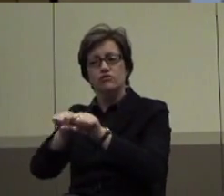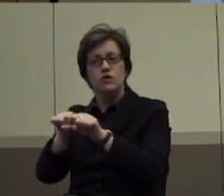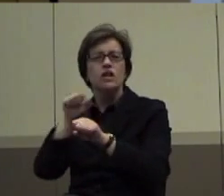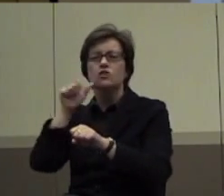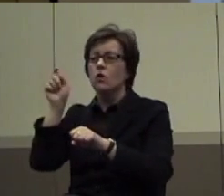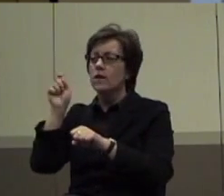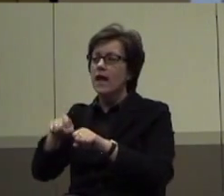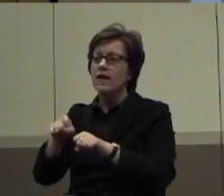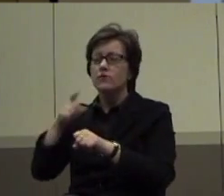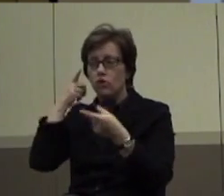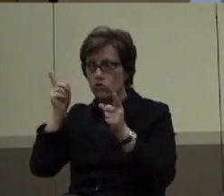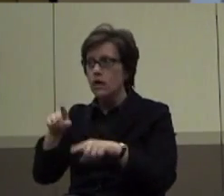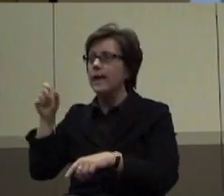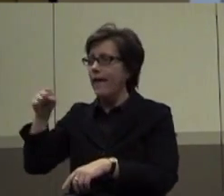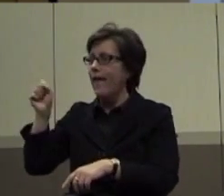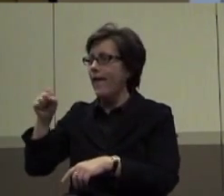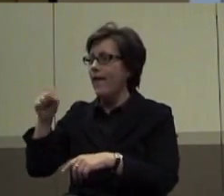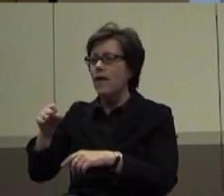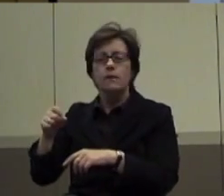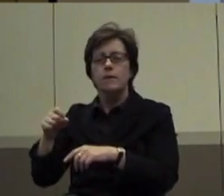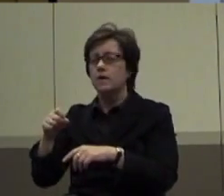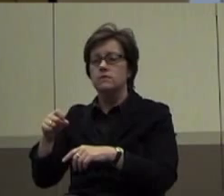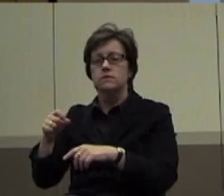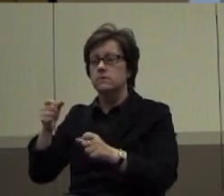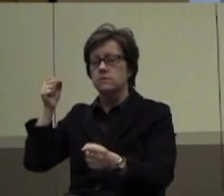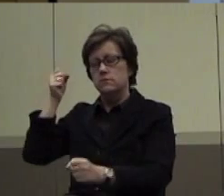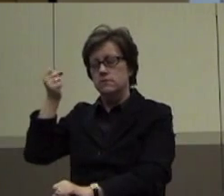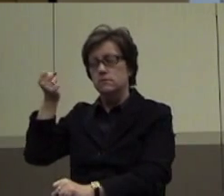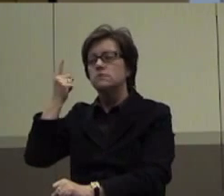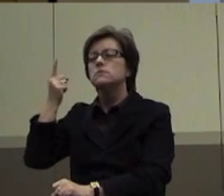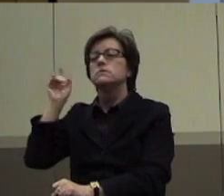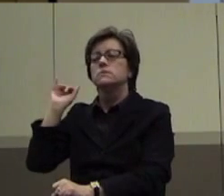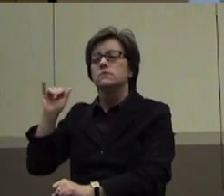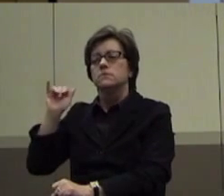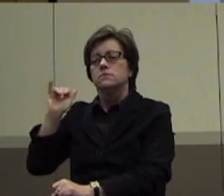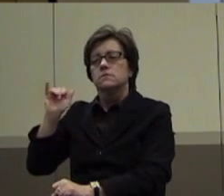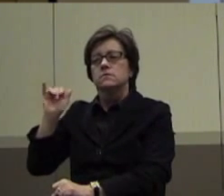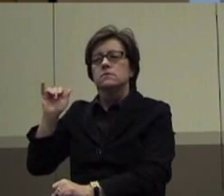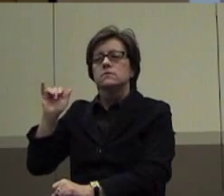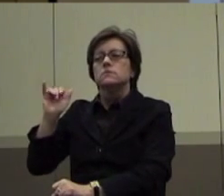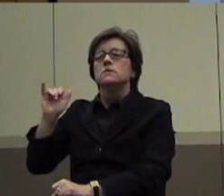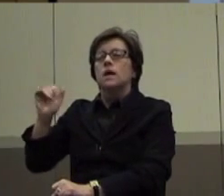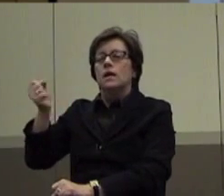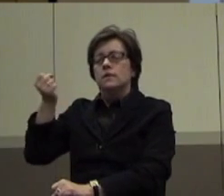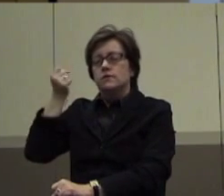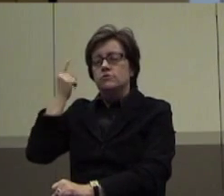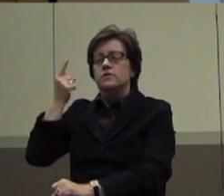agree with what they're doing, but can you see that given the situation, I can see where